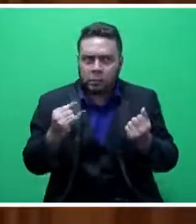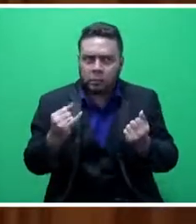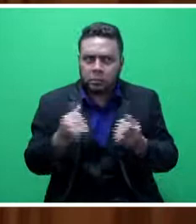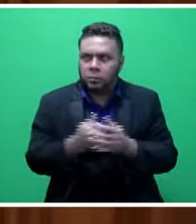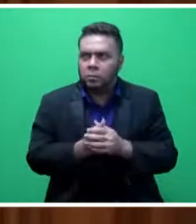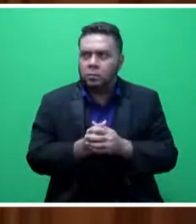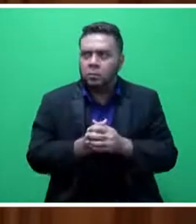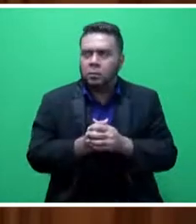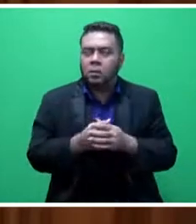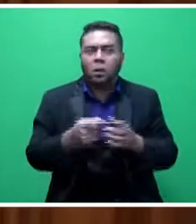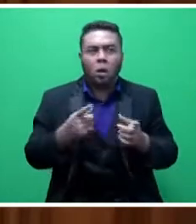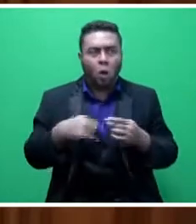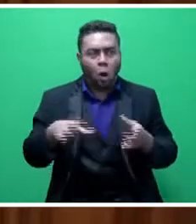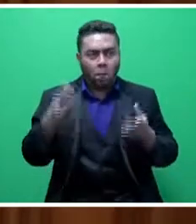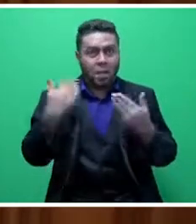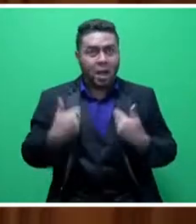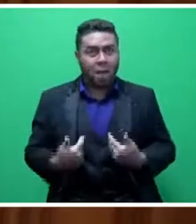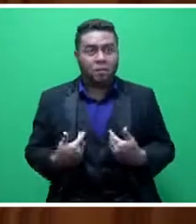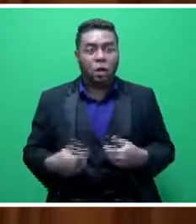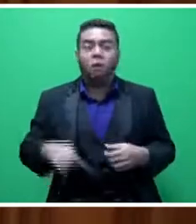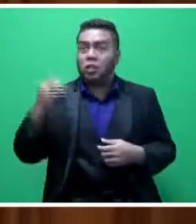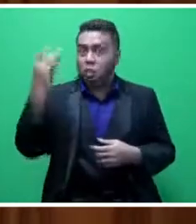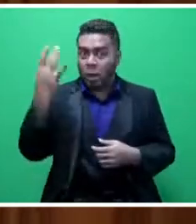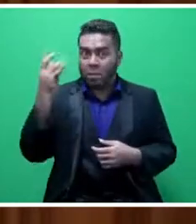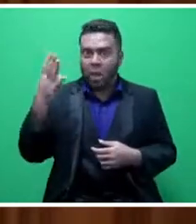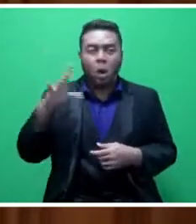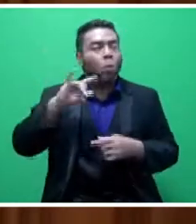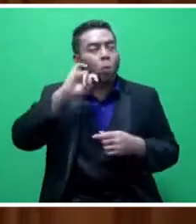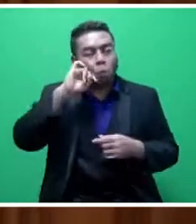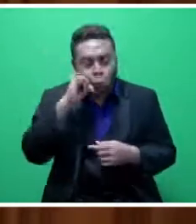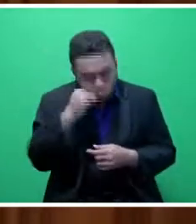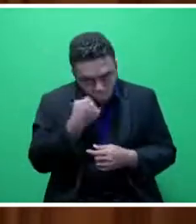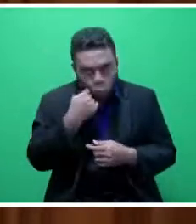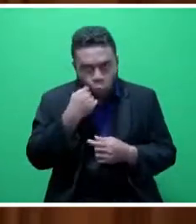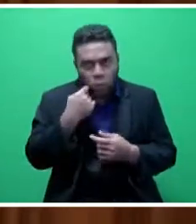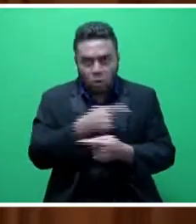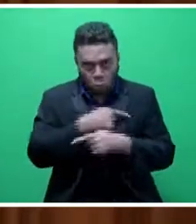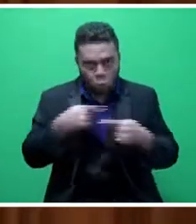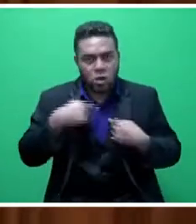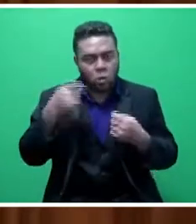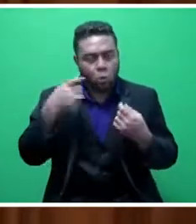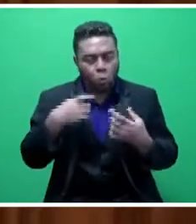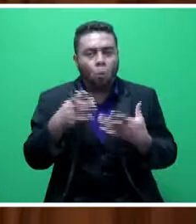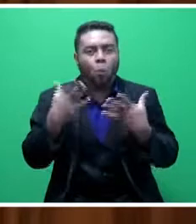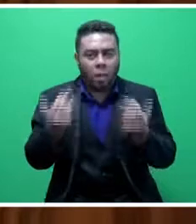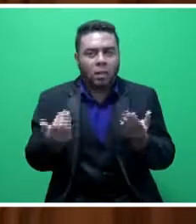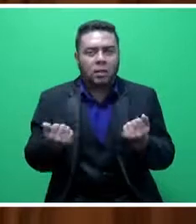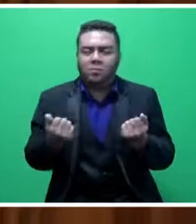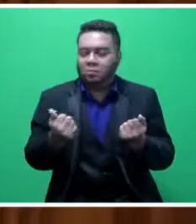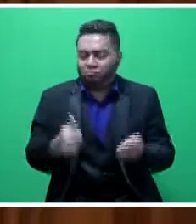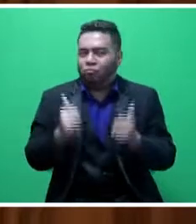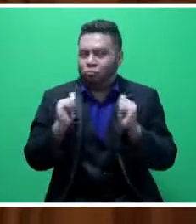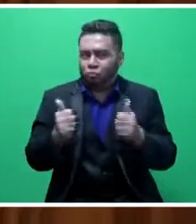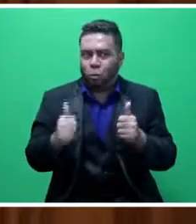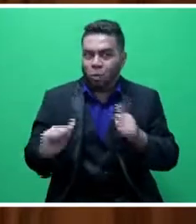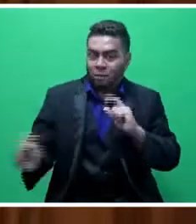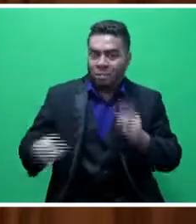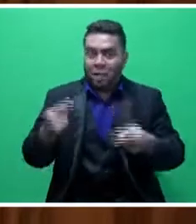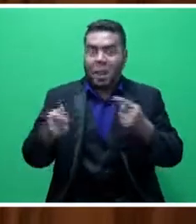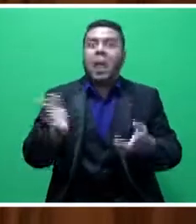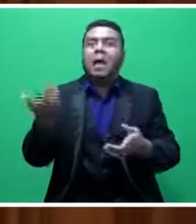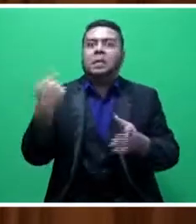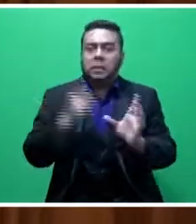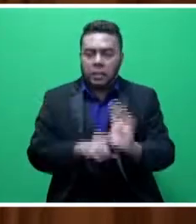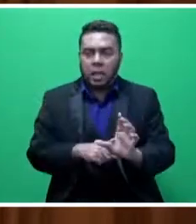We actually are speaking on behalf of SEDELPA that we welcome this change. This was debated quite profusely last year,